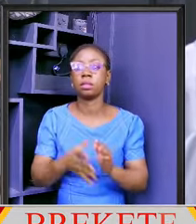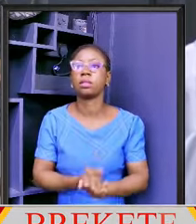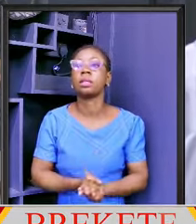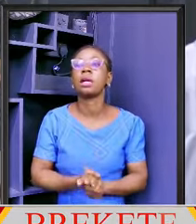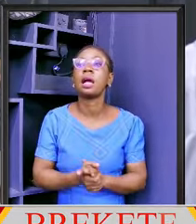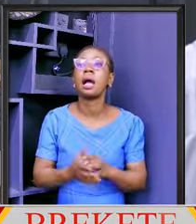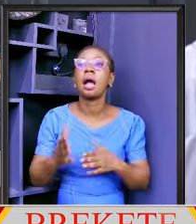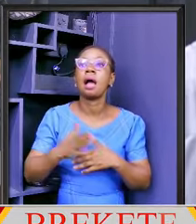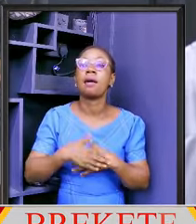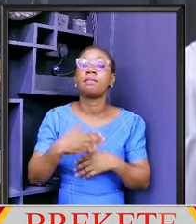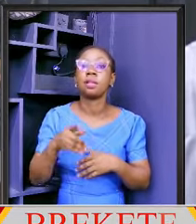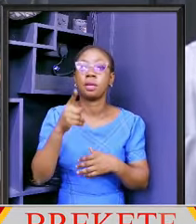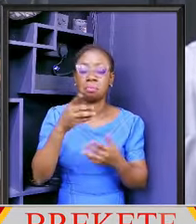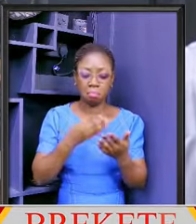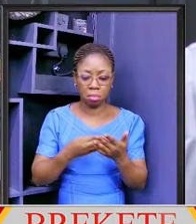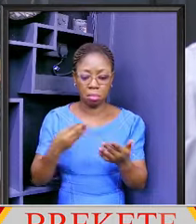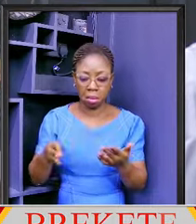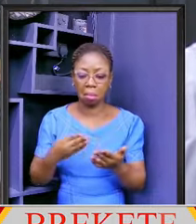After you buy.